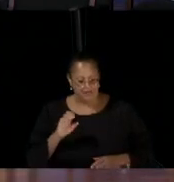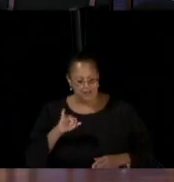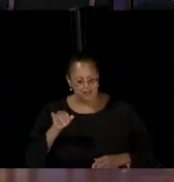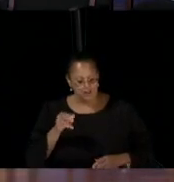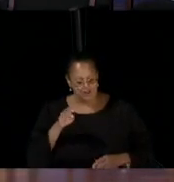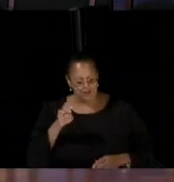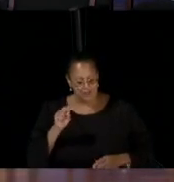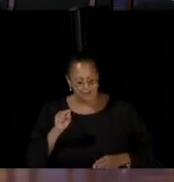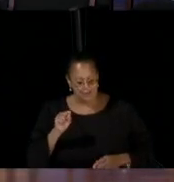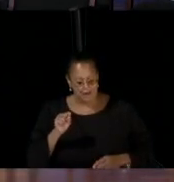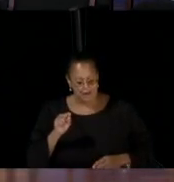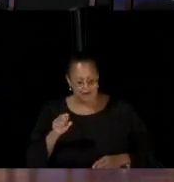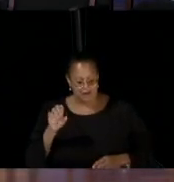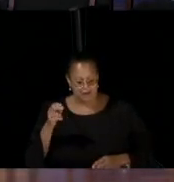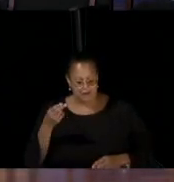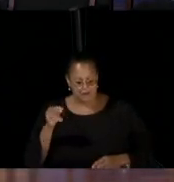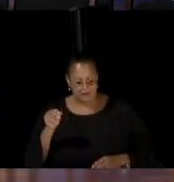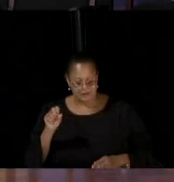Jessica Sheen.